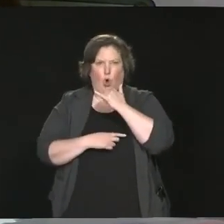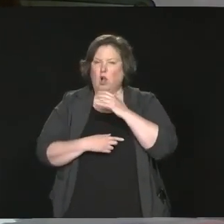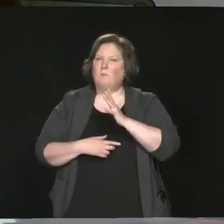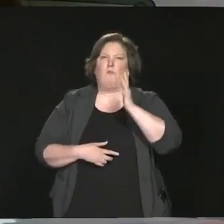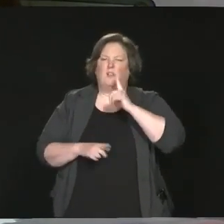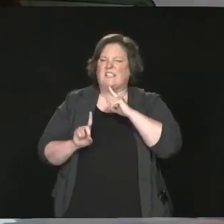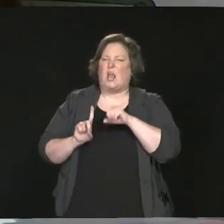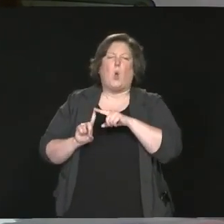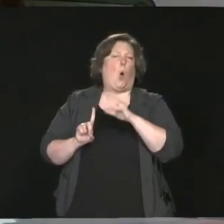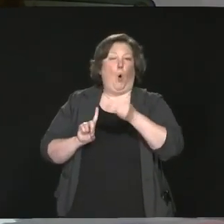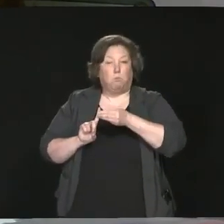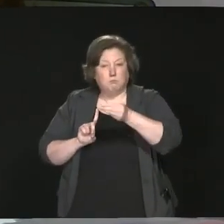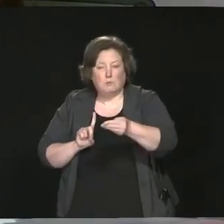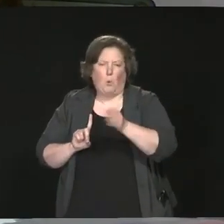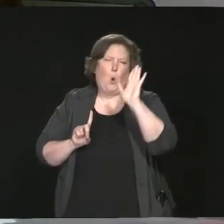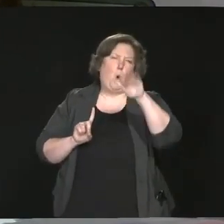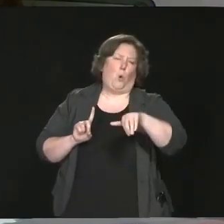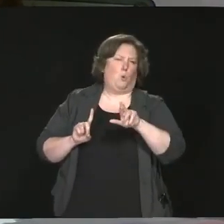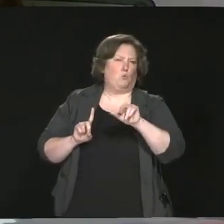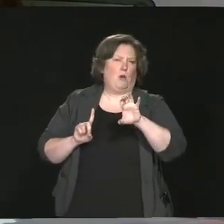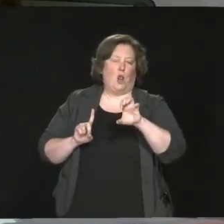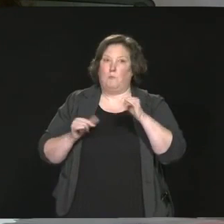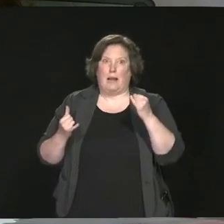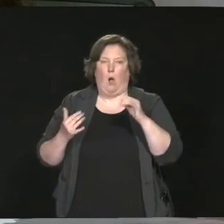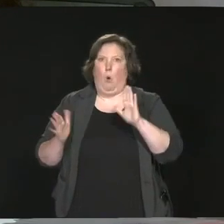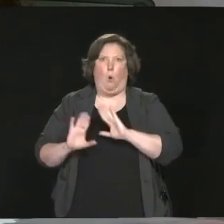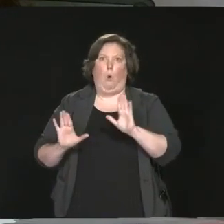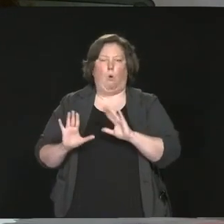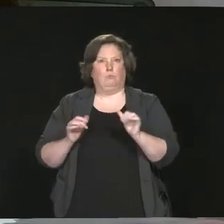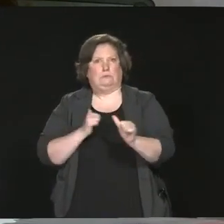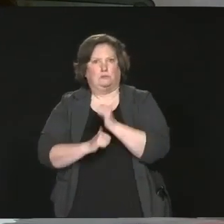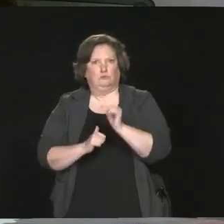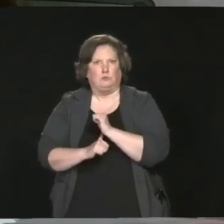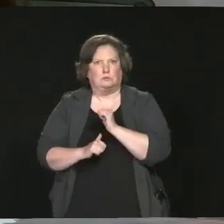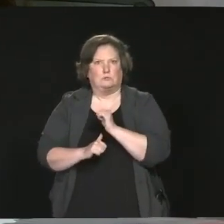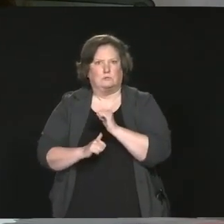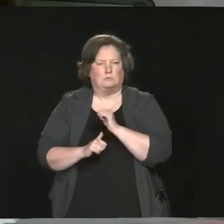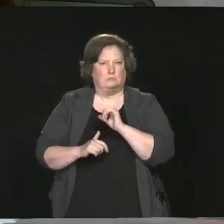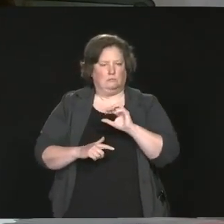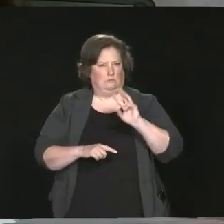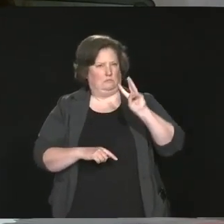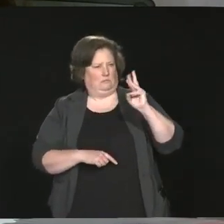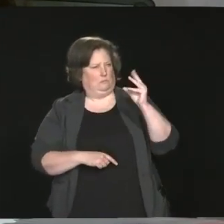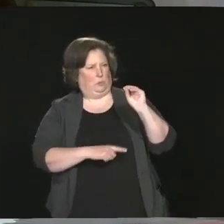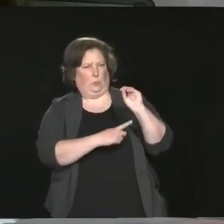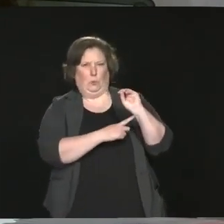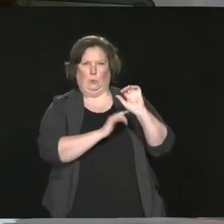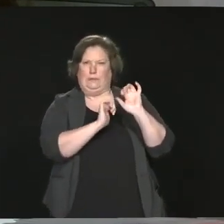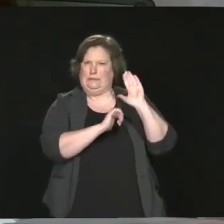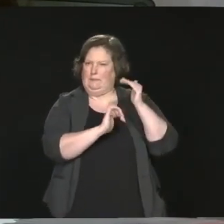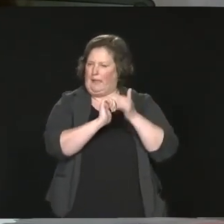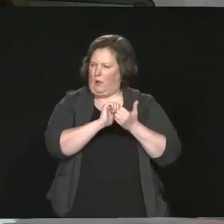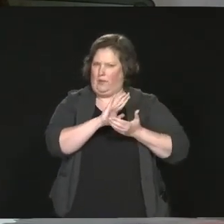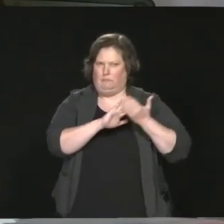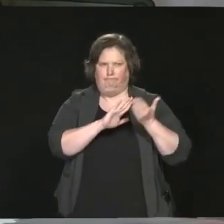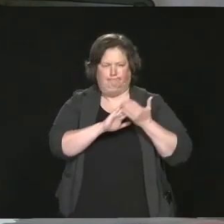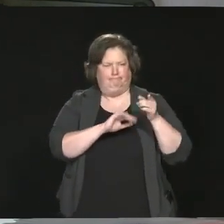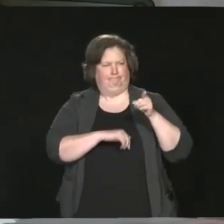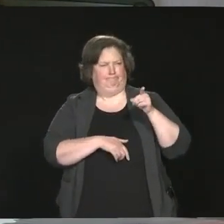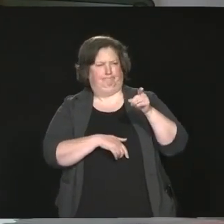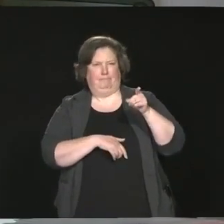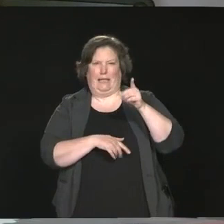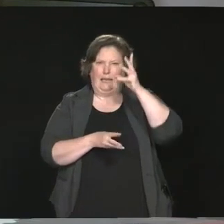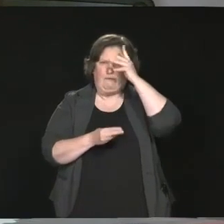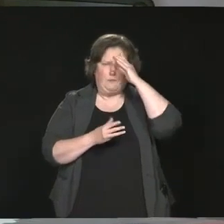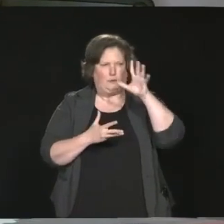been a number of questions about the organization and how it's been run, specifically on health information that comes from the WHO. Should Canadians trust